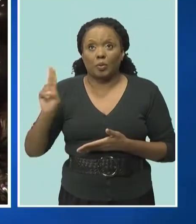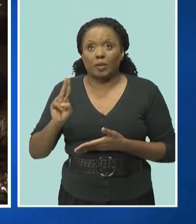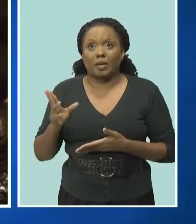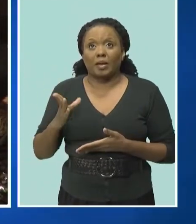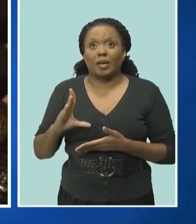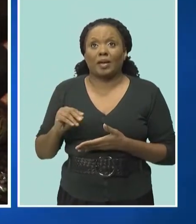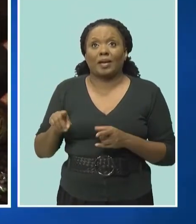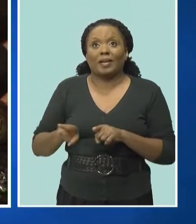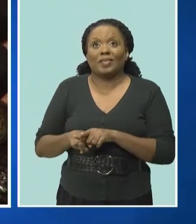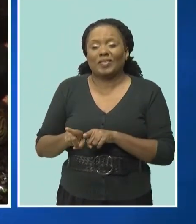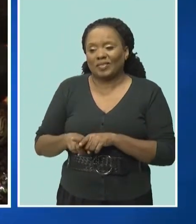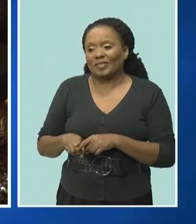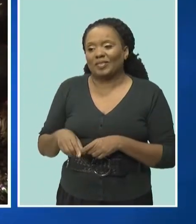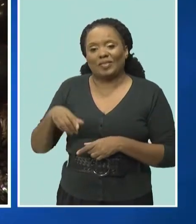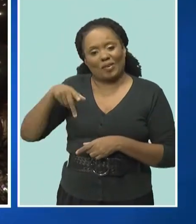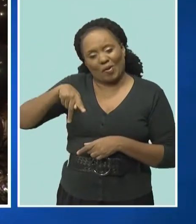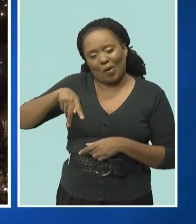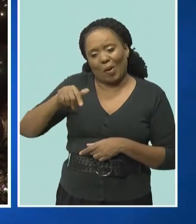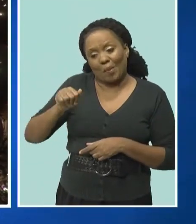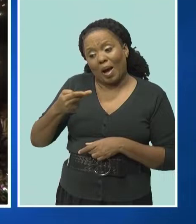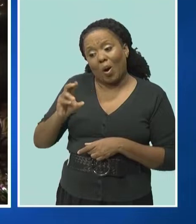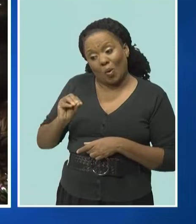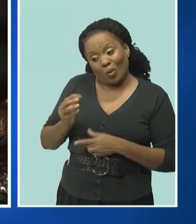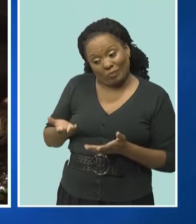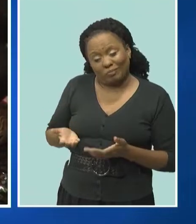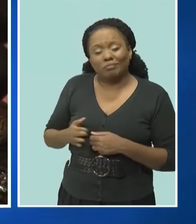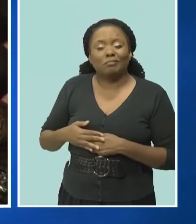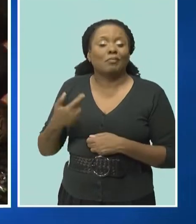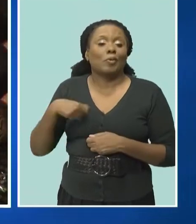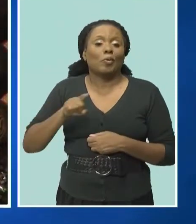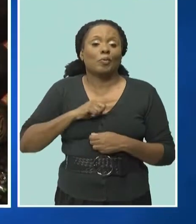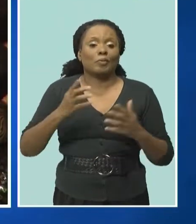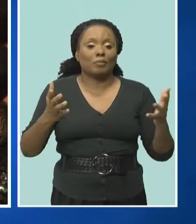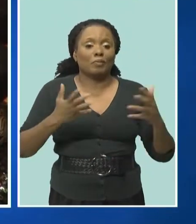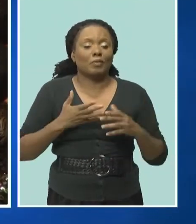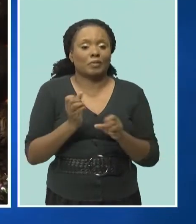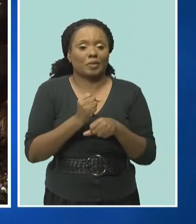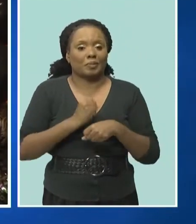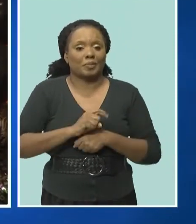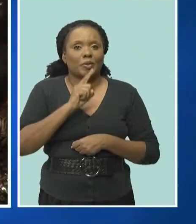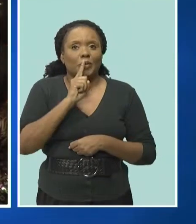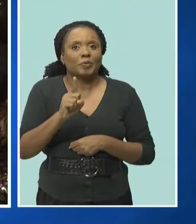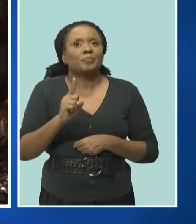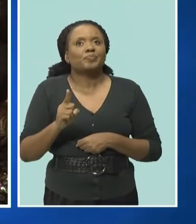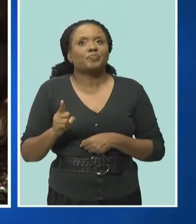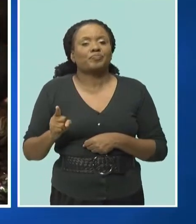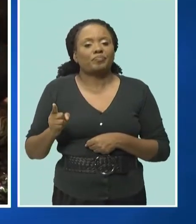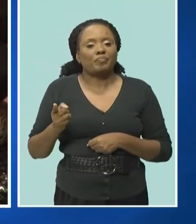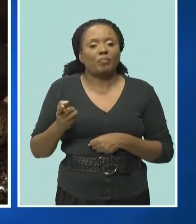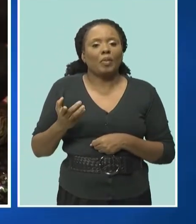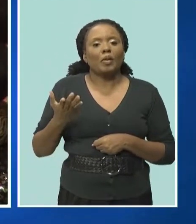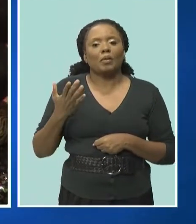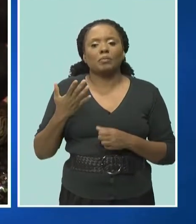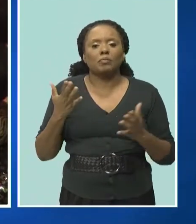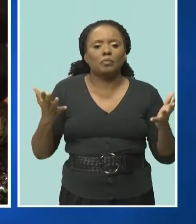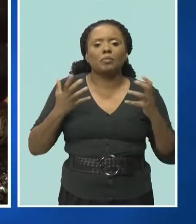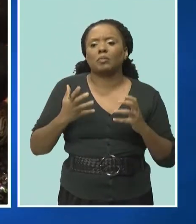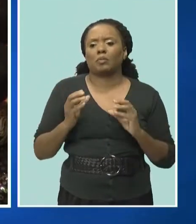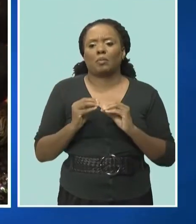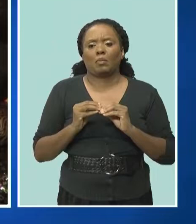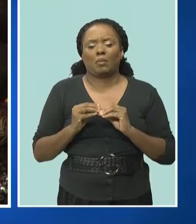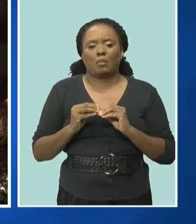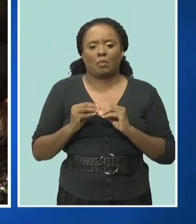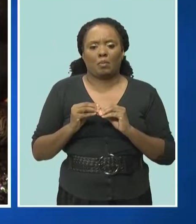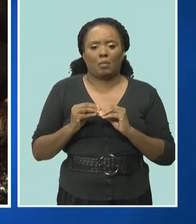Pan American Health Organization, that we need to ensure that another 12 months does not pass without